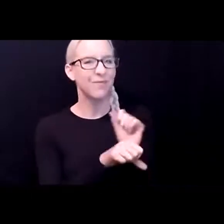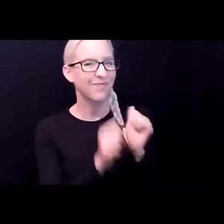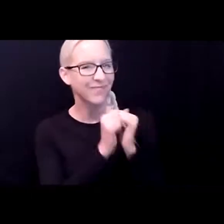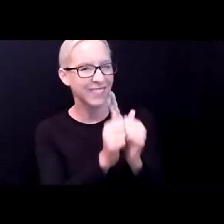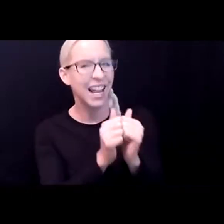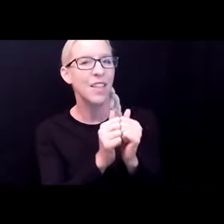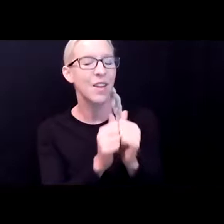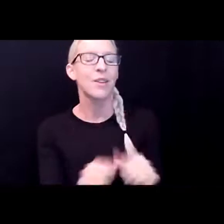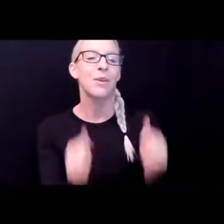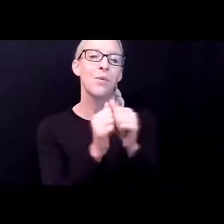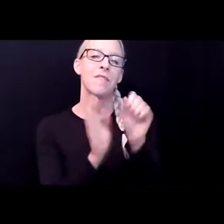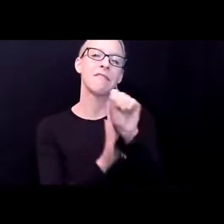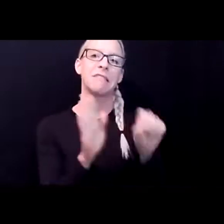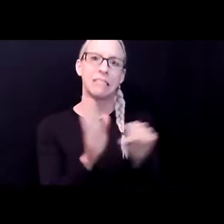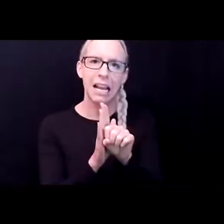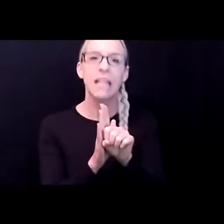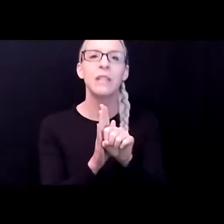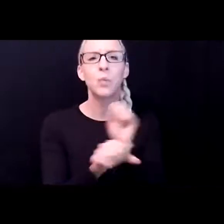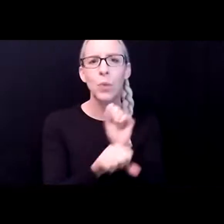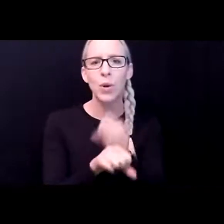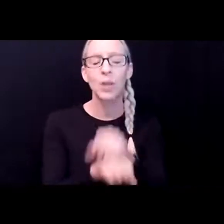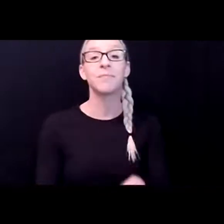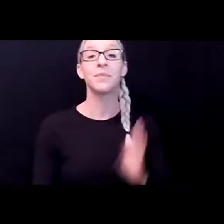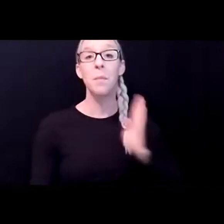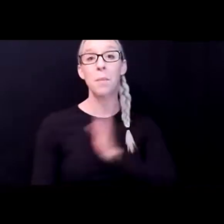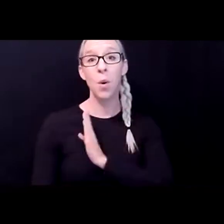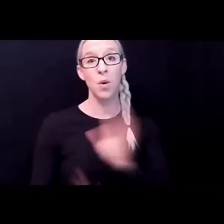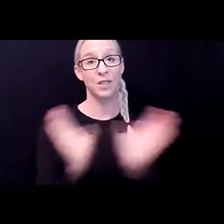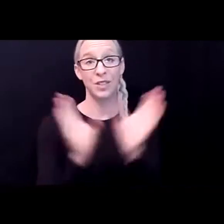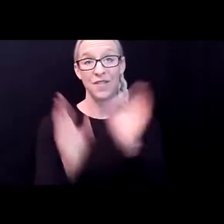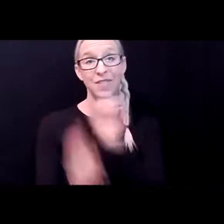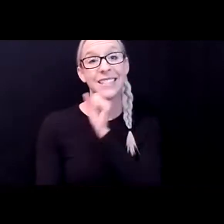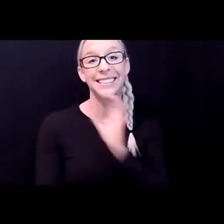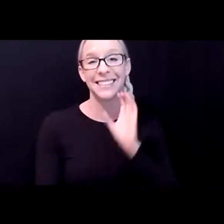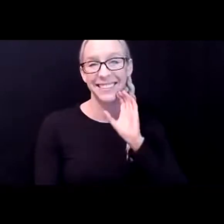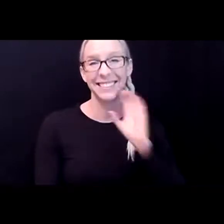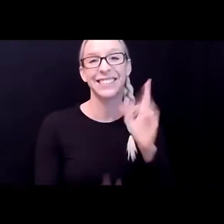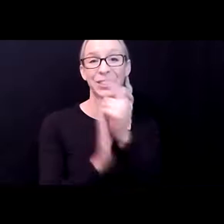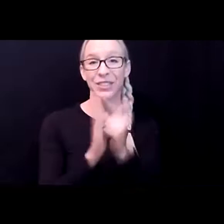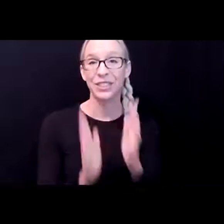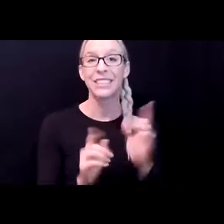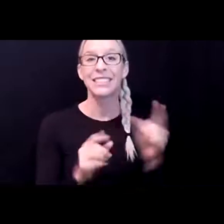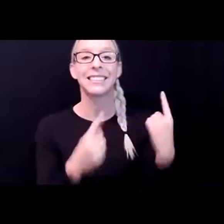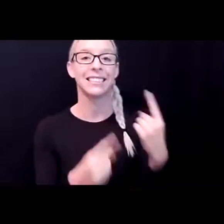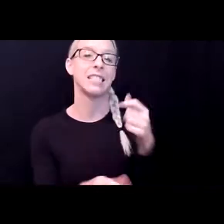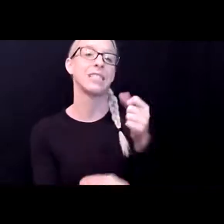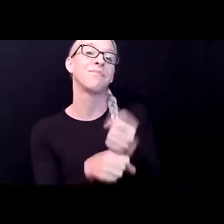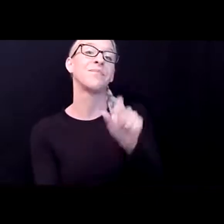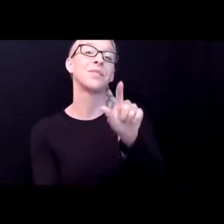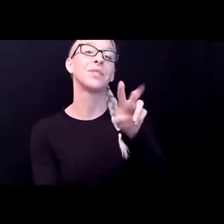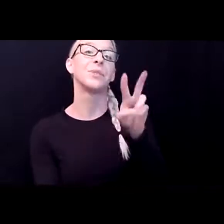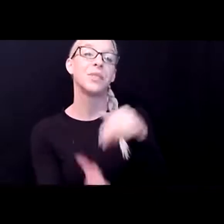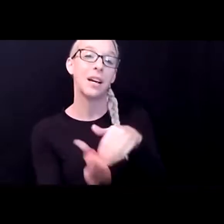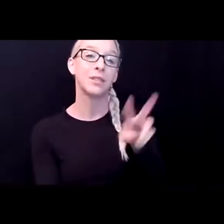state. But Travis is a board certified elder law attorney since 2002. He's the president and founder of the law